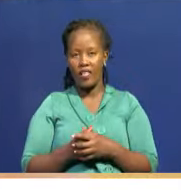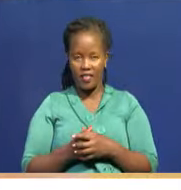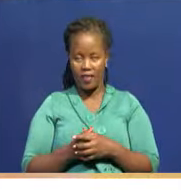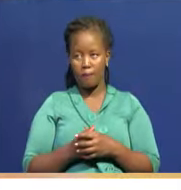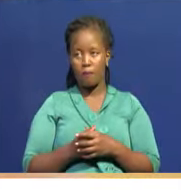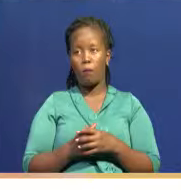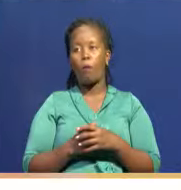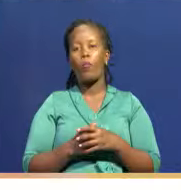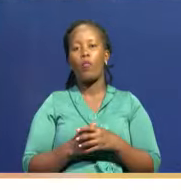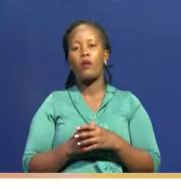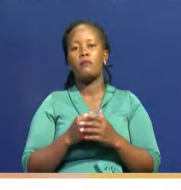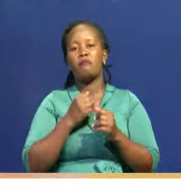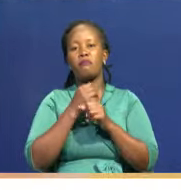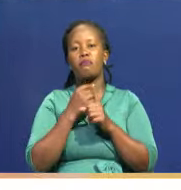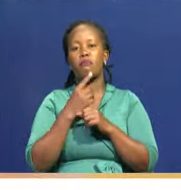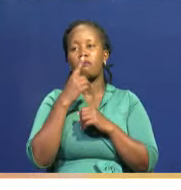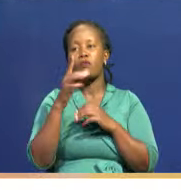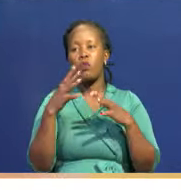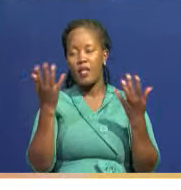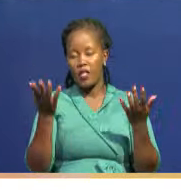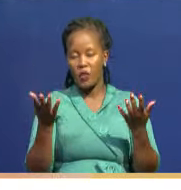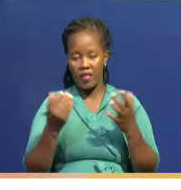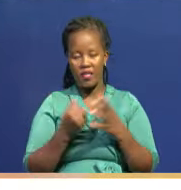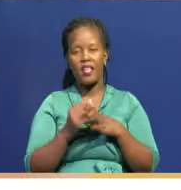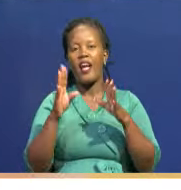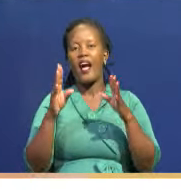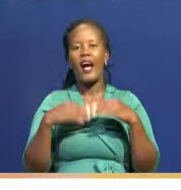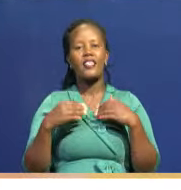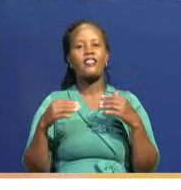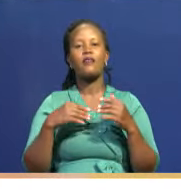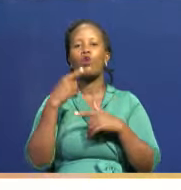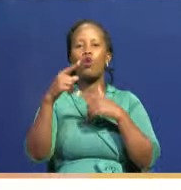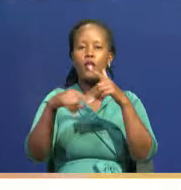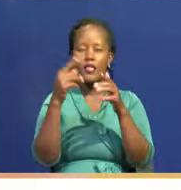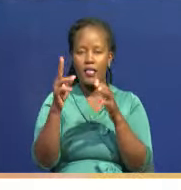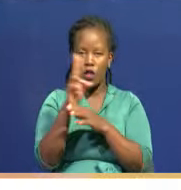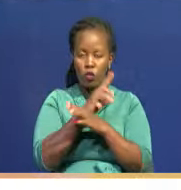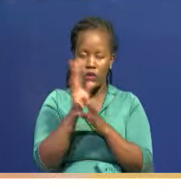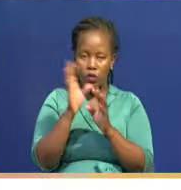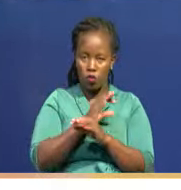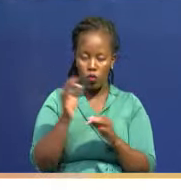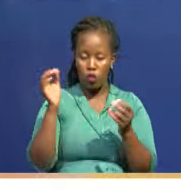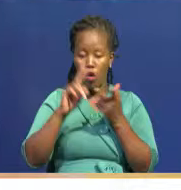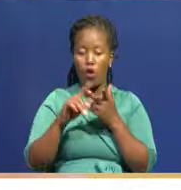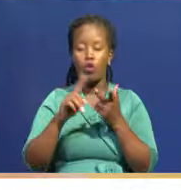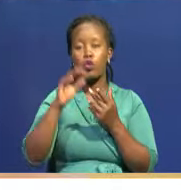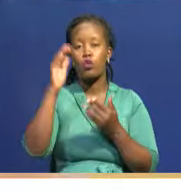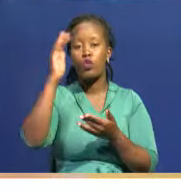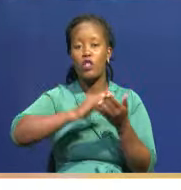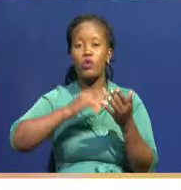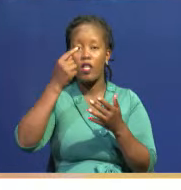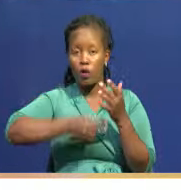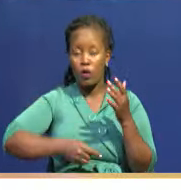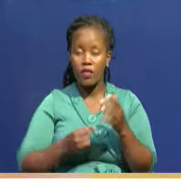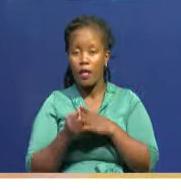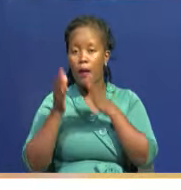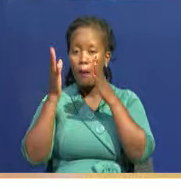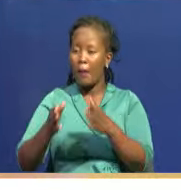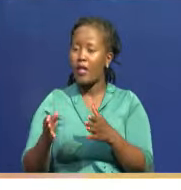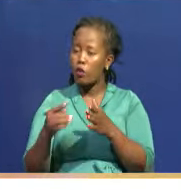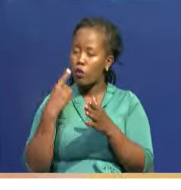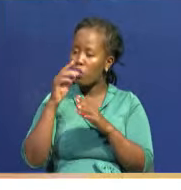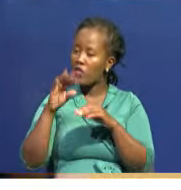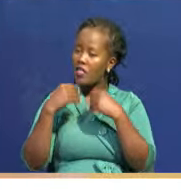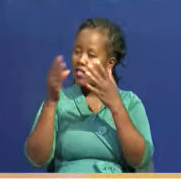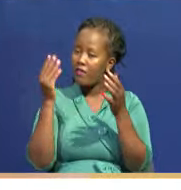discourage over consumption, unnecessary consumption, to reduce the cost of a scheme. So the person who takes the money is not